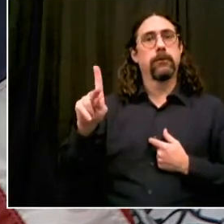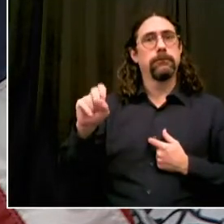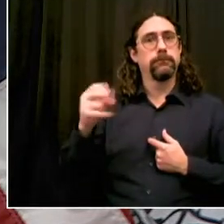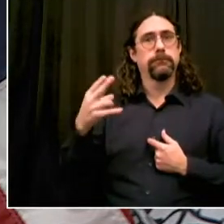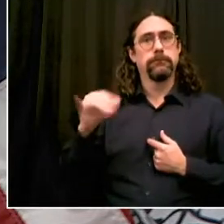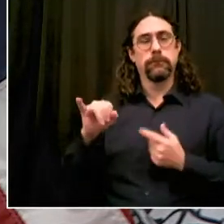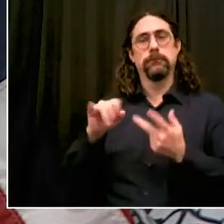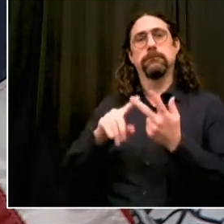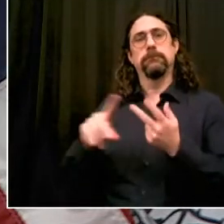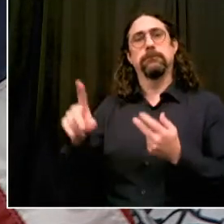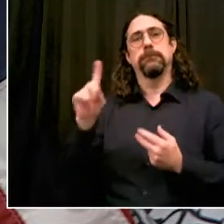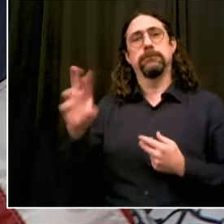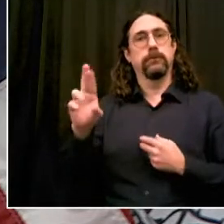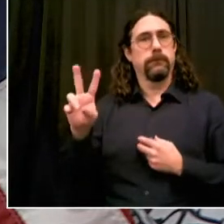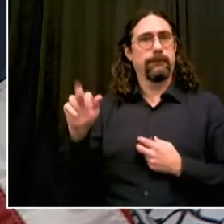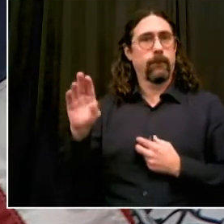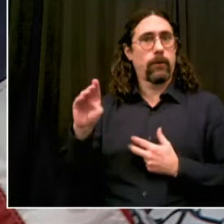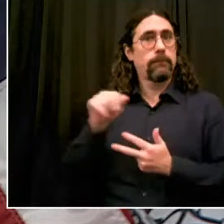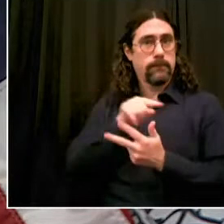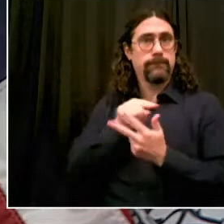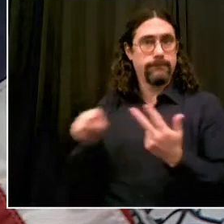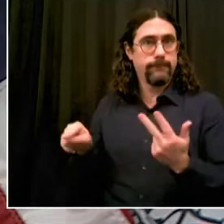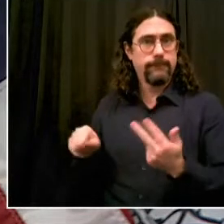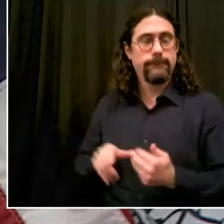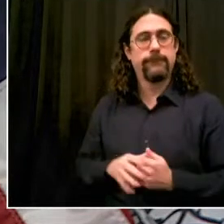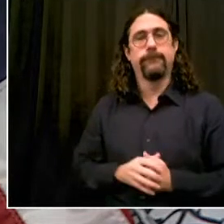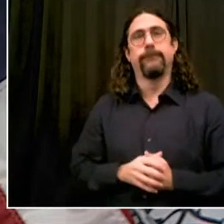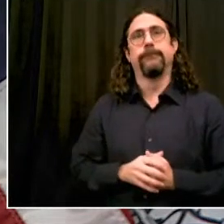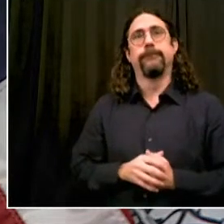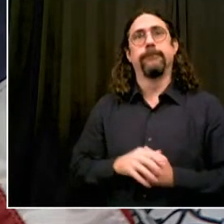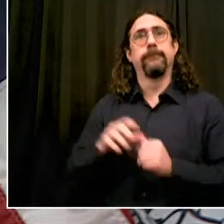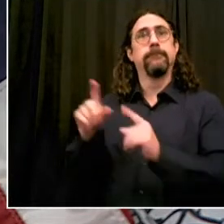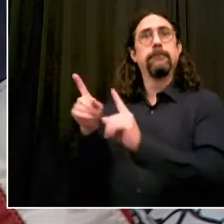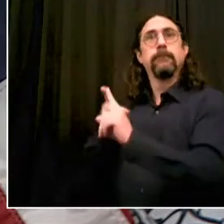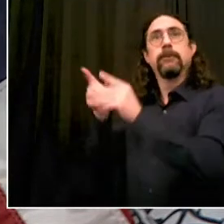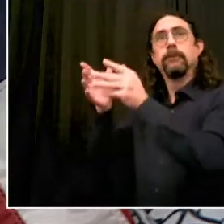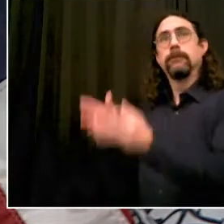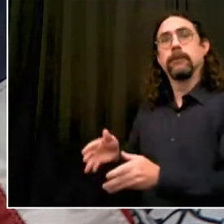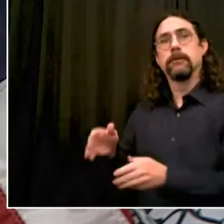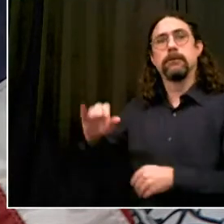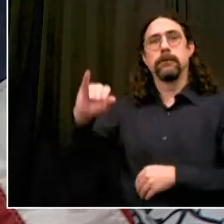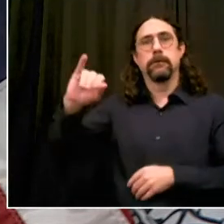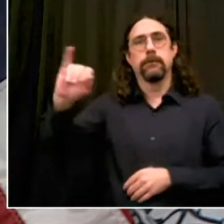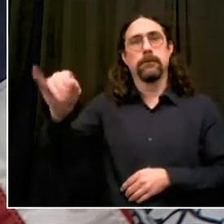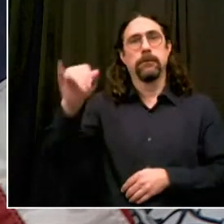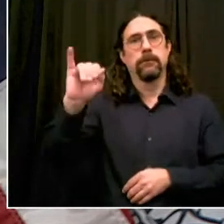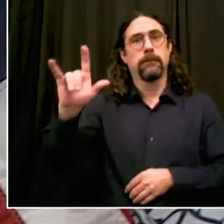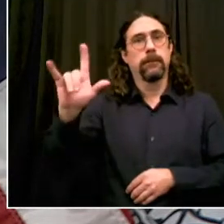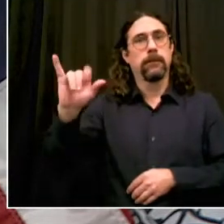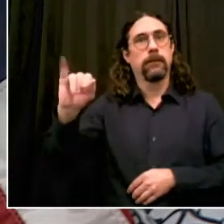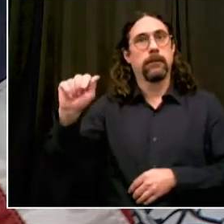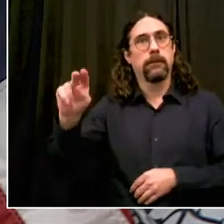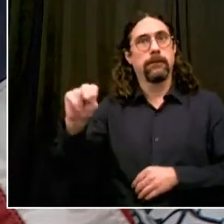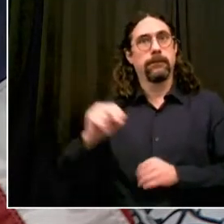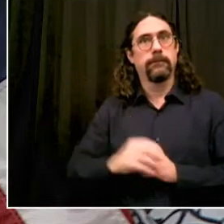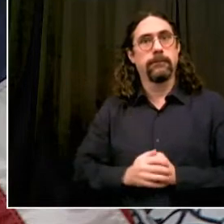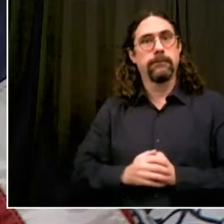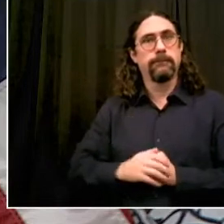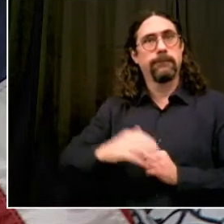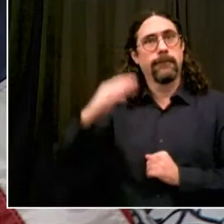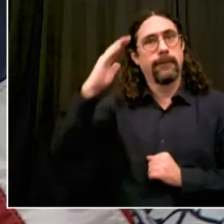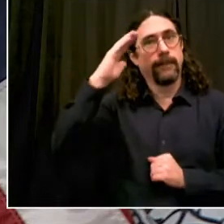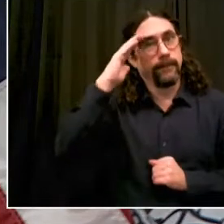Hi, Mayor. Thanks for taking my question today. I guess I'll start with, it seems like we're no longer using